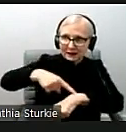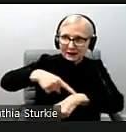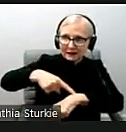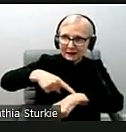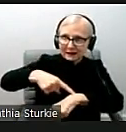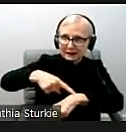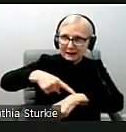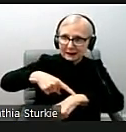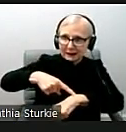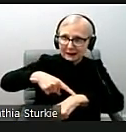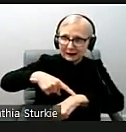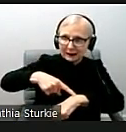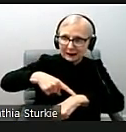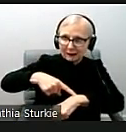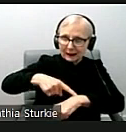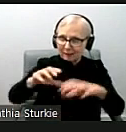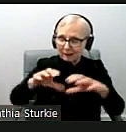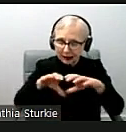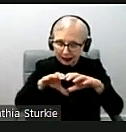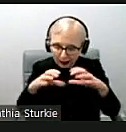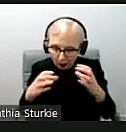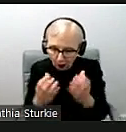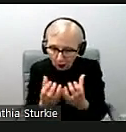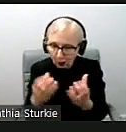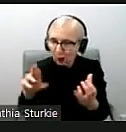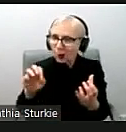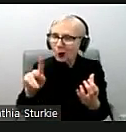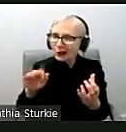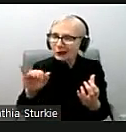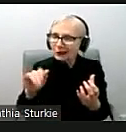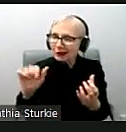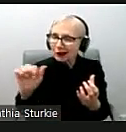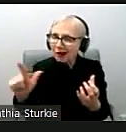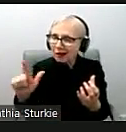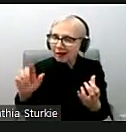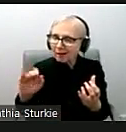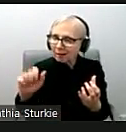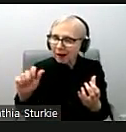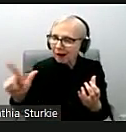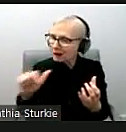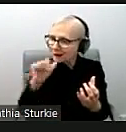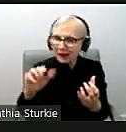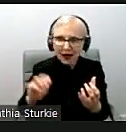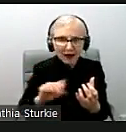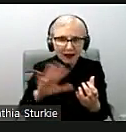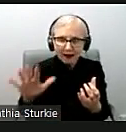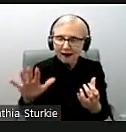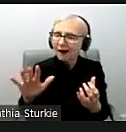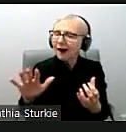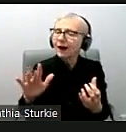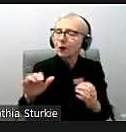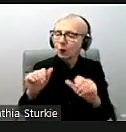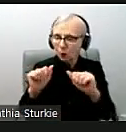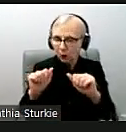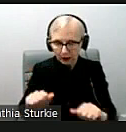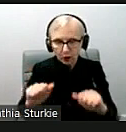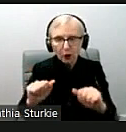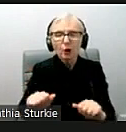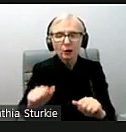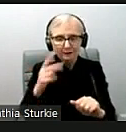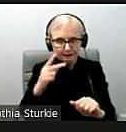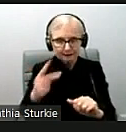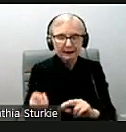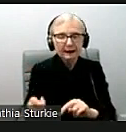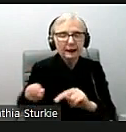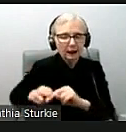epi crystal ball isn't very clear. I do have concerns that we could see an increase in cases as time goes